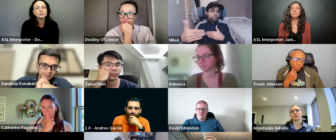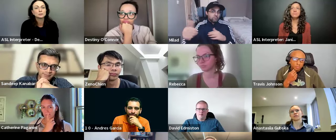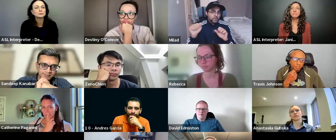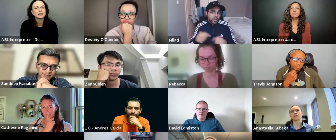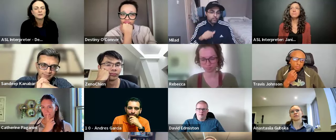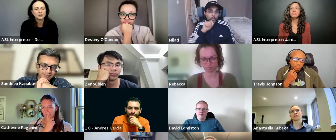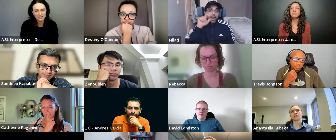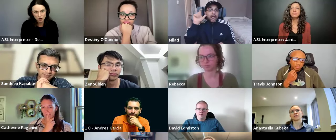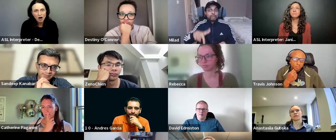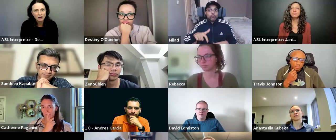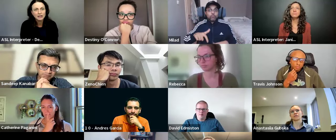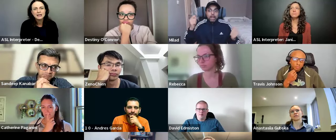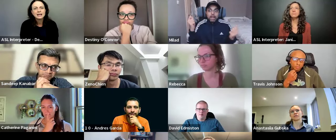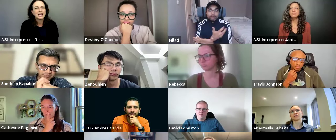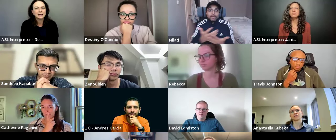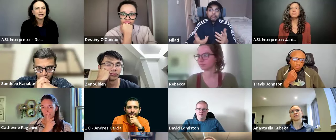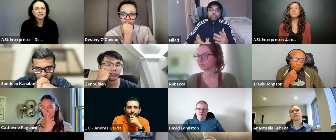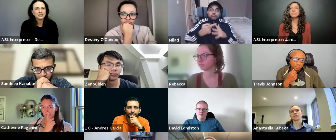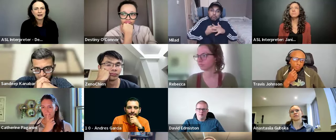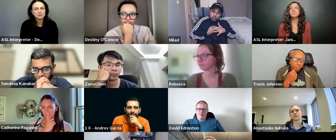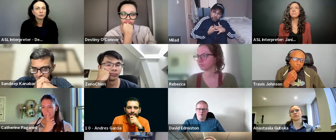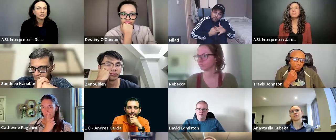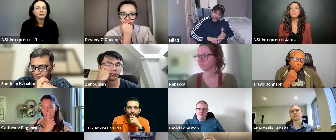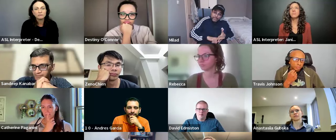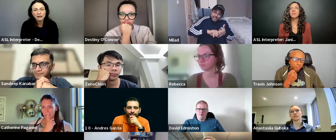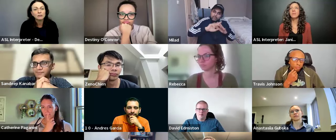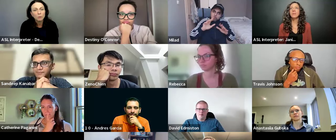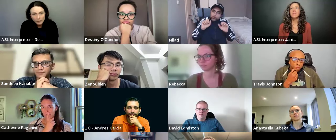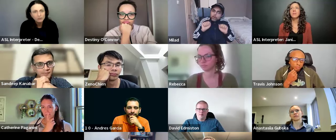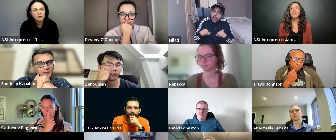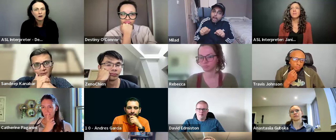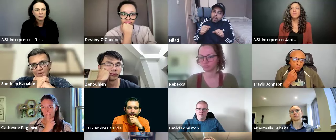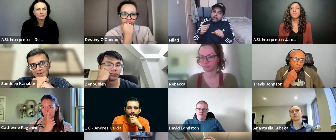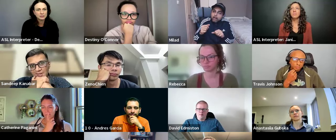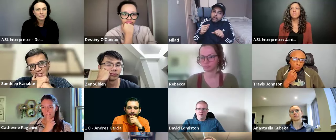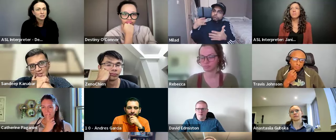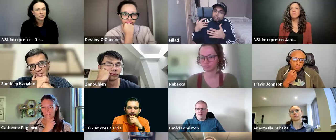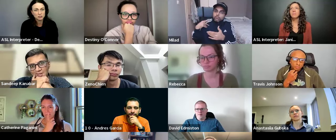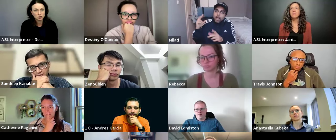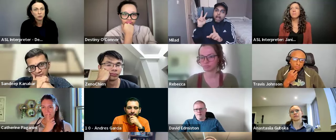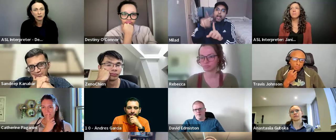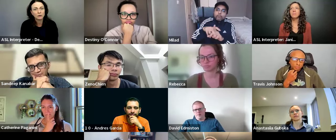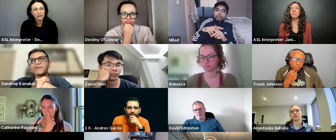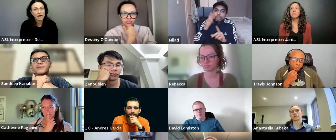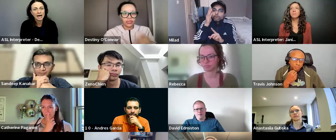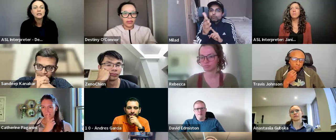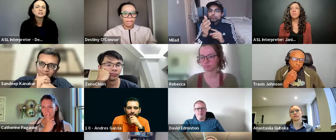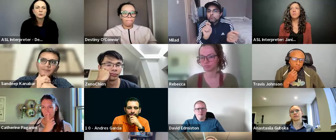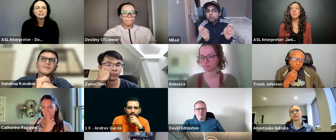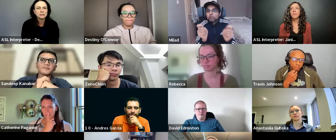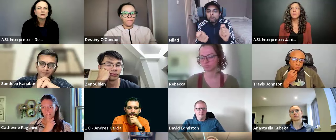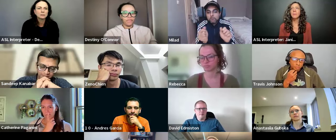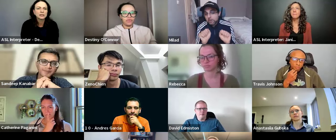able to change the perspective on that talk. And I didn't have to reinvent the wheel on that presentation. I just took what I already